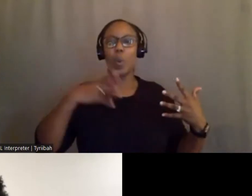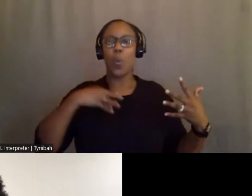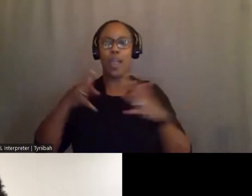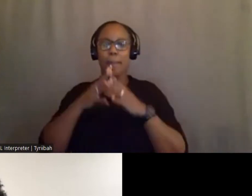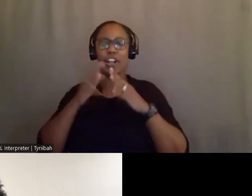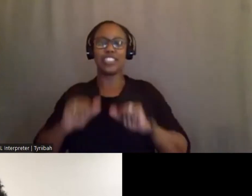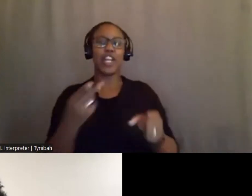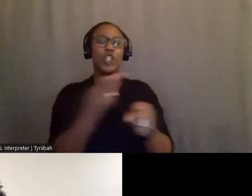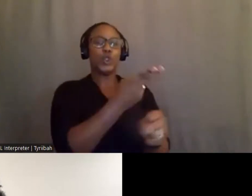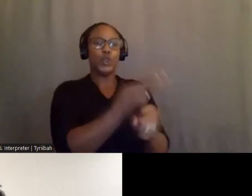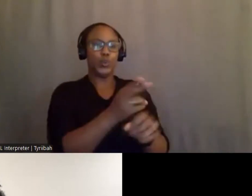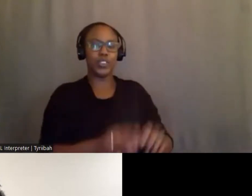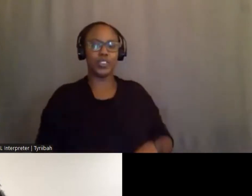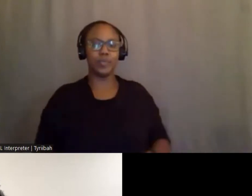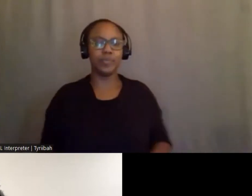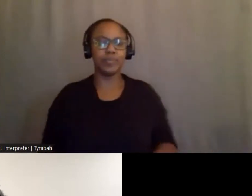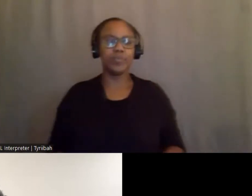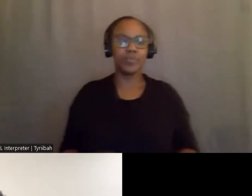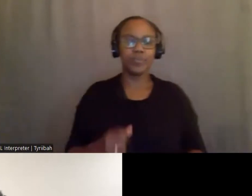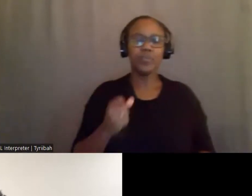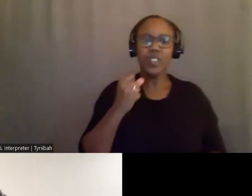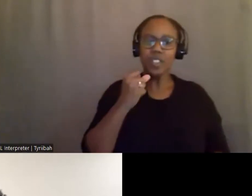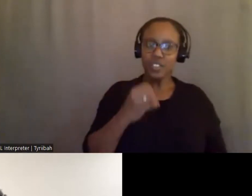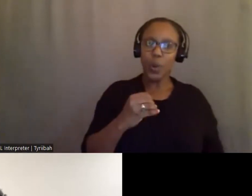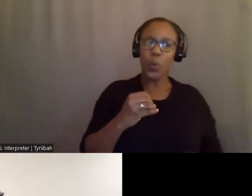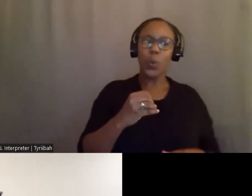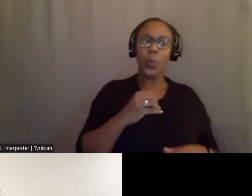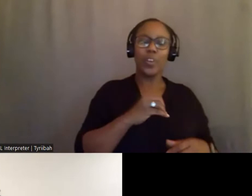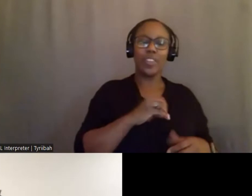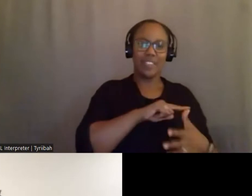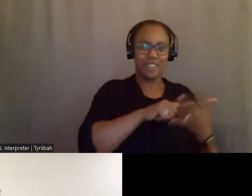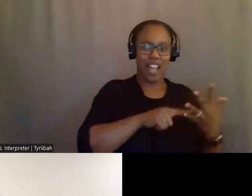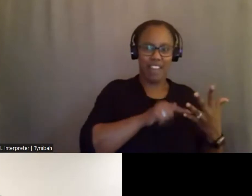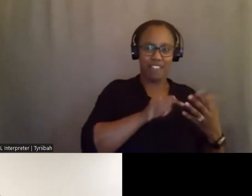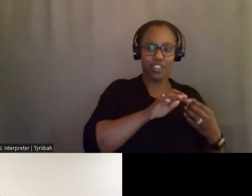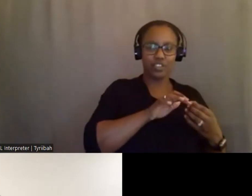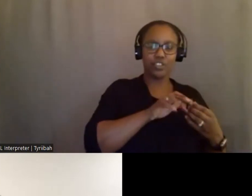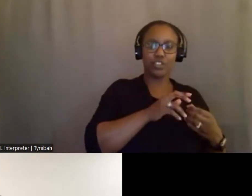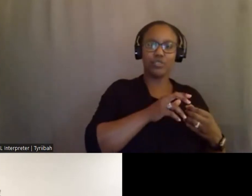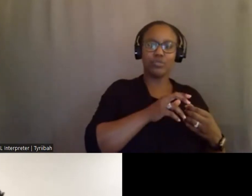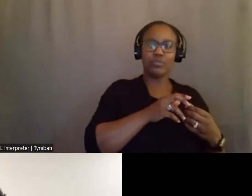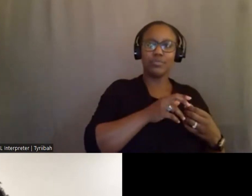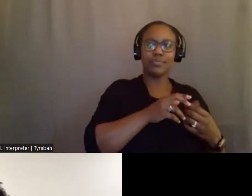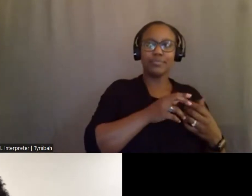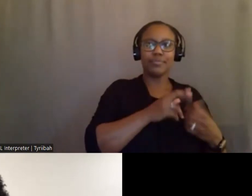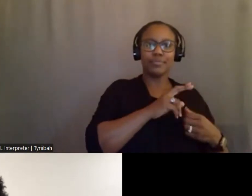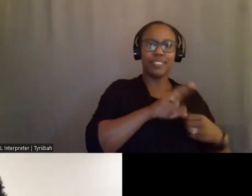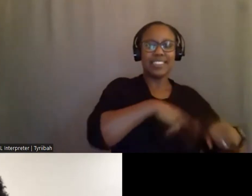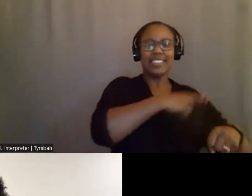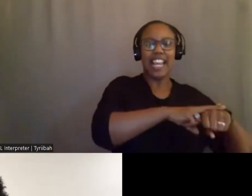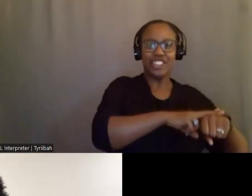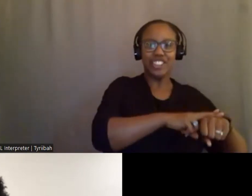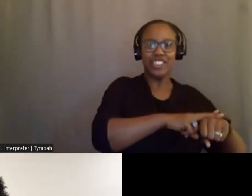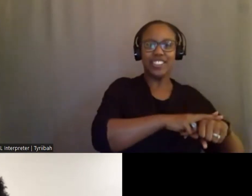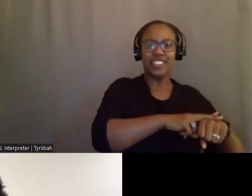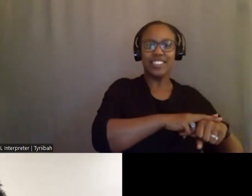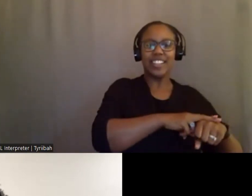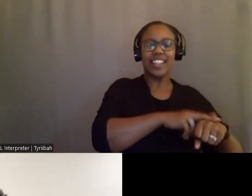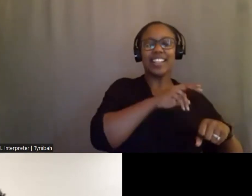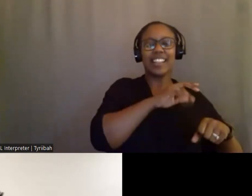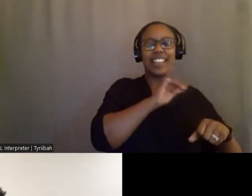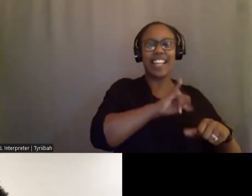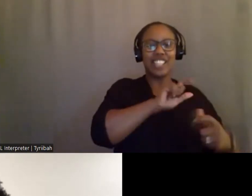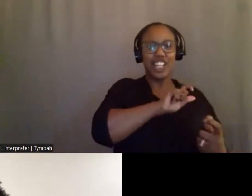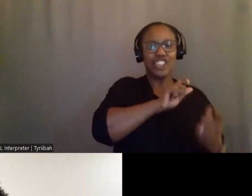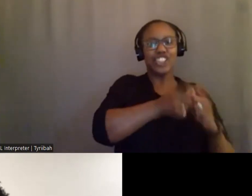grow within their nations. And it is part of their larger kind of changed to adopting things like a